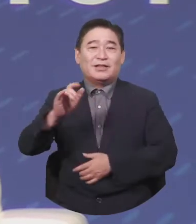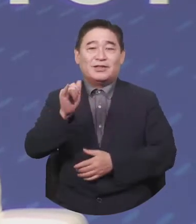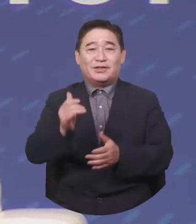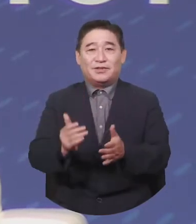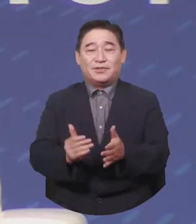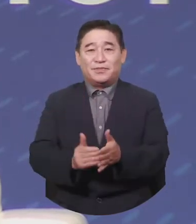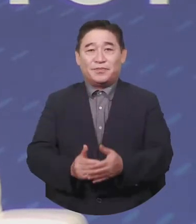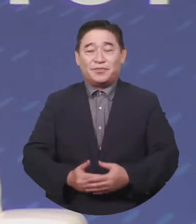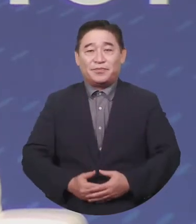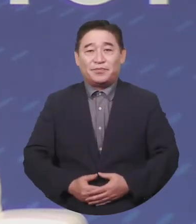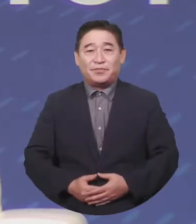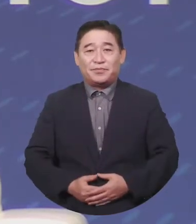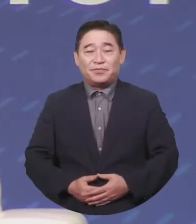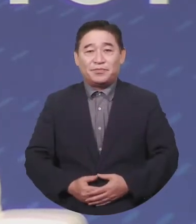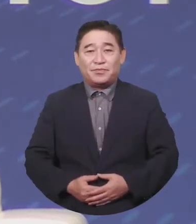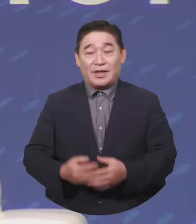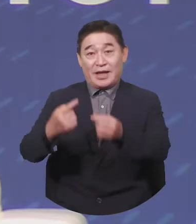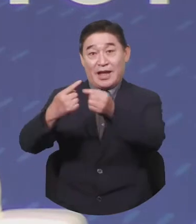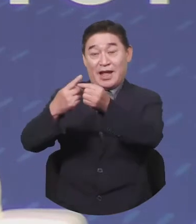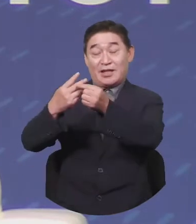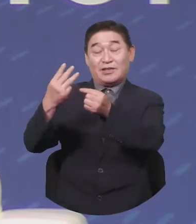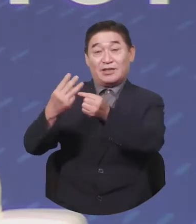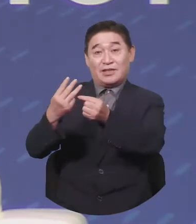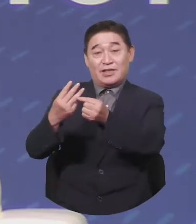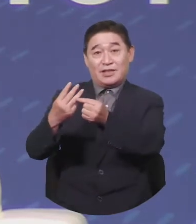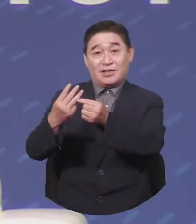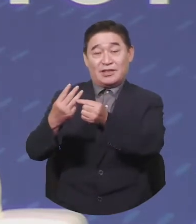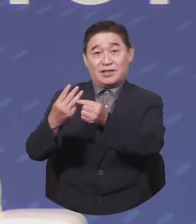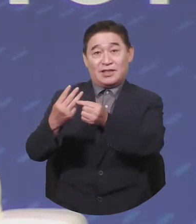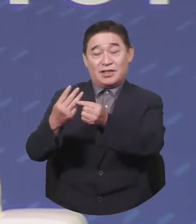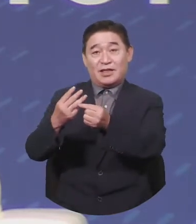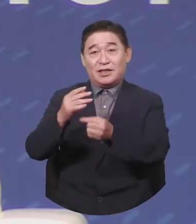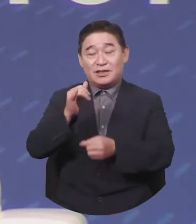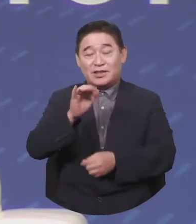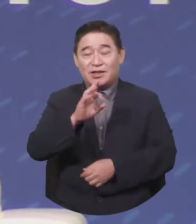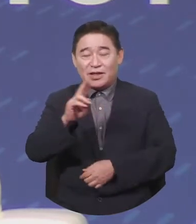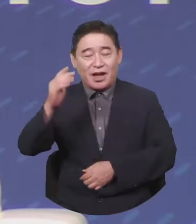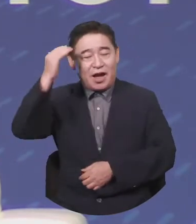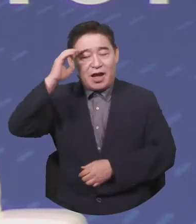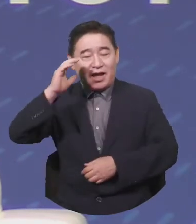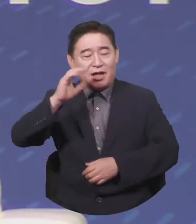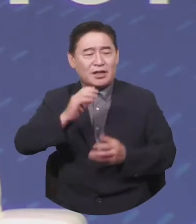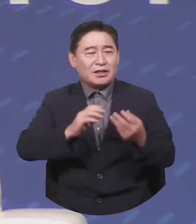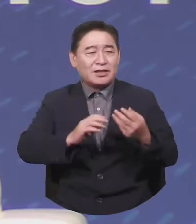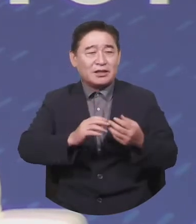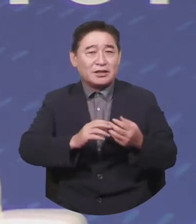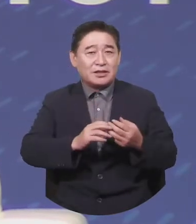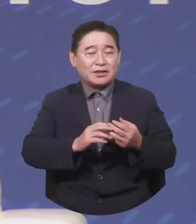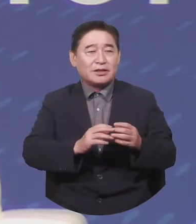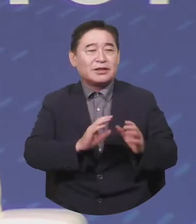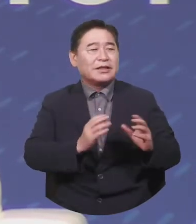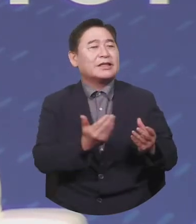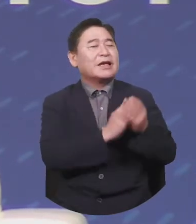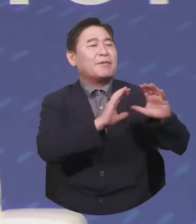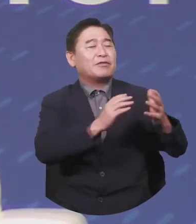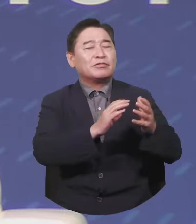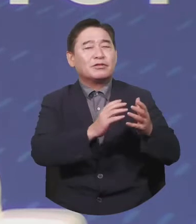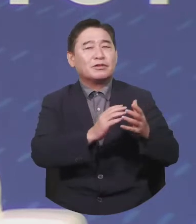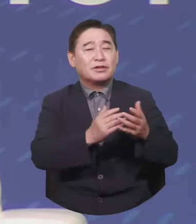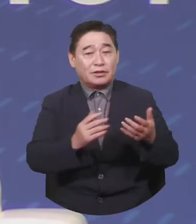of, South-South and triangular cooperation to complement ODA and other sources of the